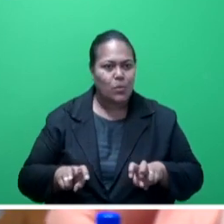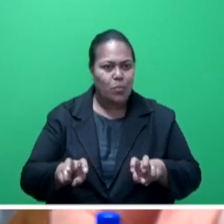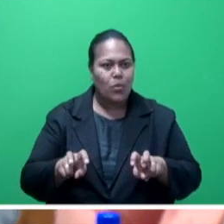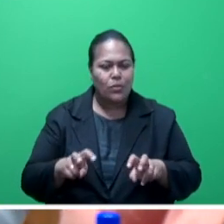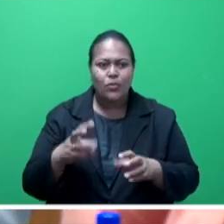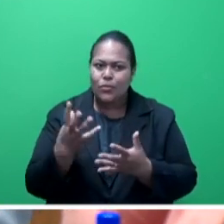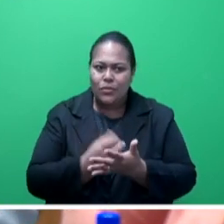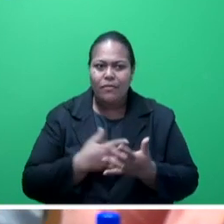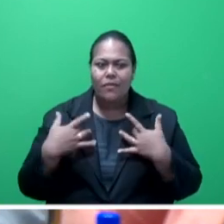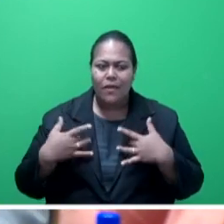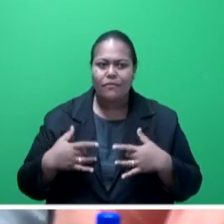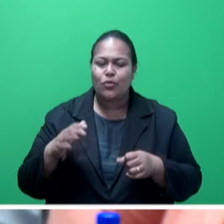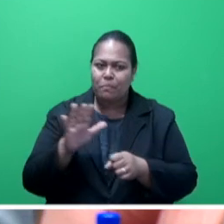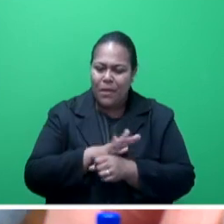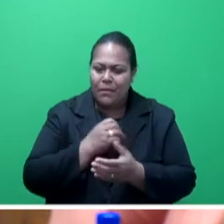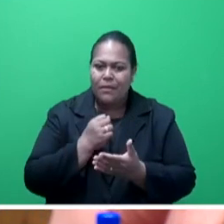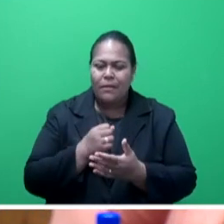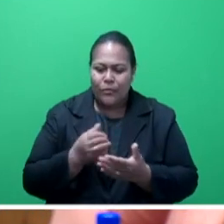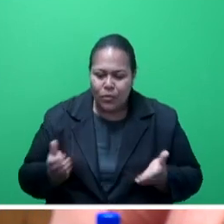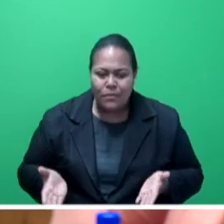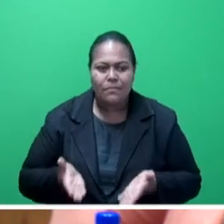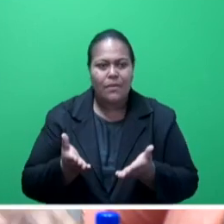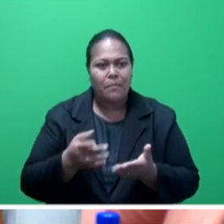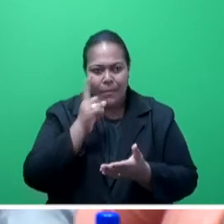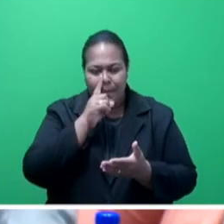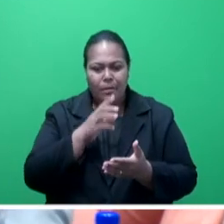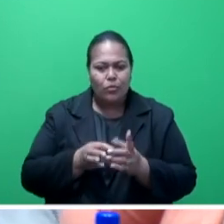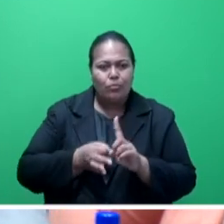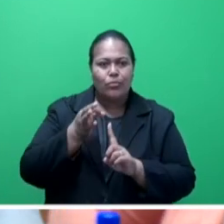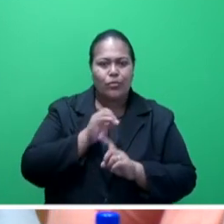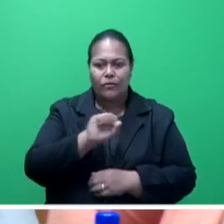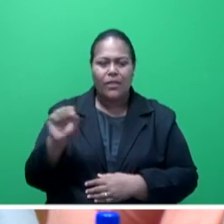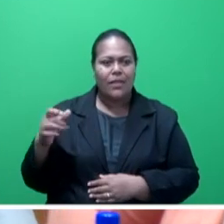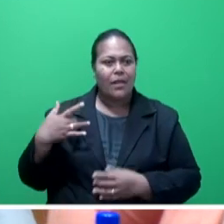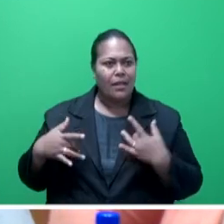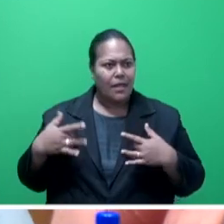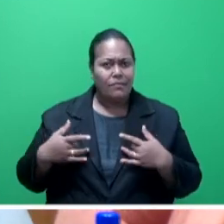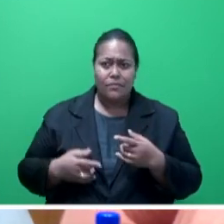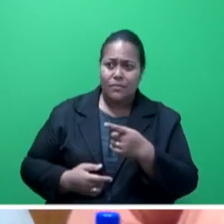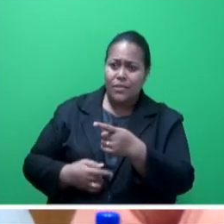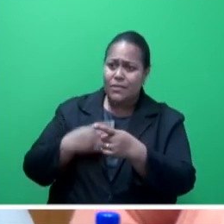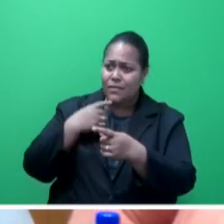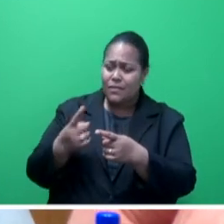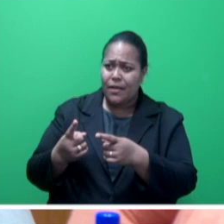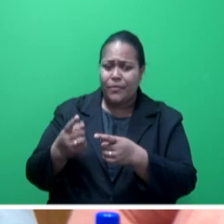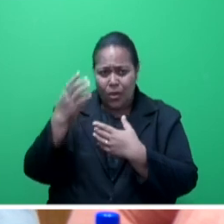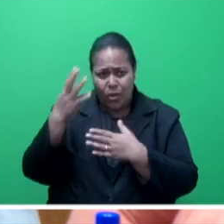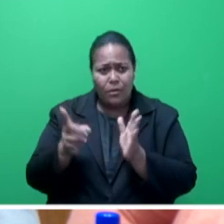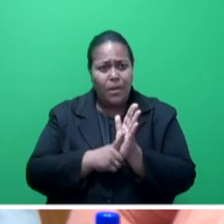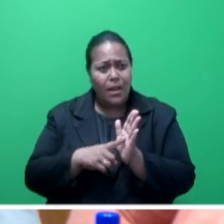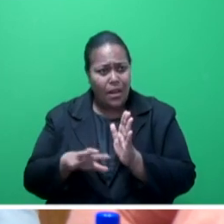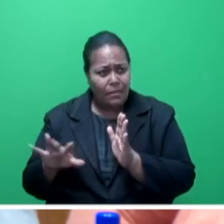for helping people make progress in their lives. The Honorable Leawere says we are surrendering our sovereignty at